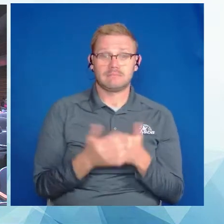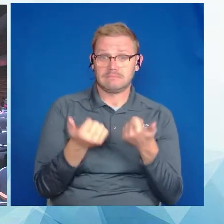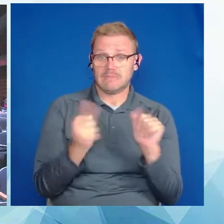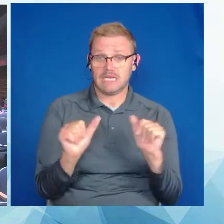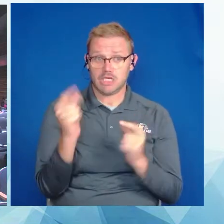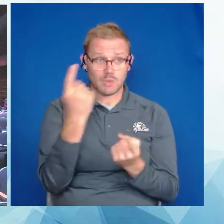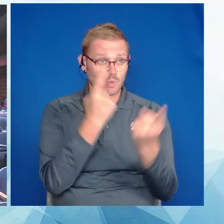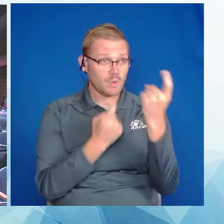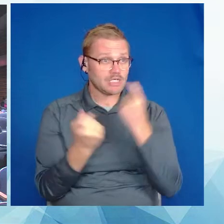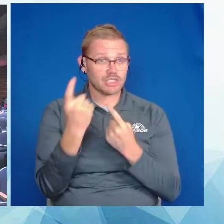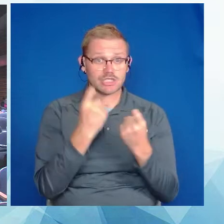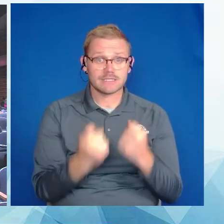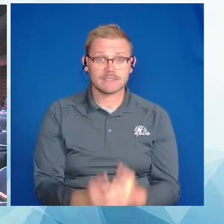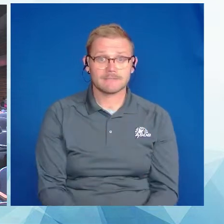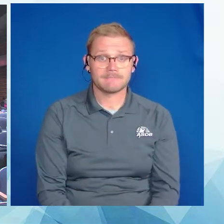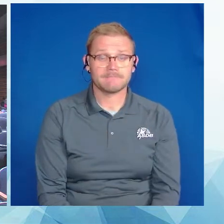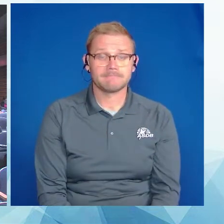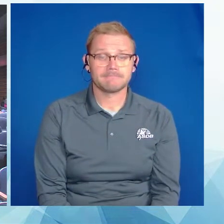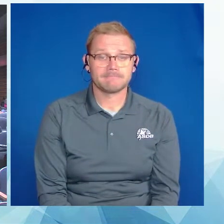questions?